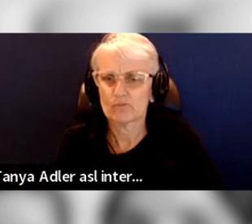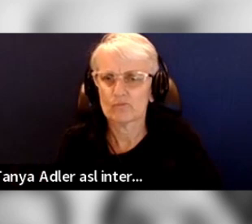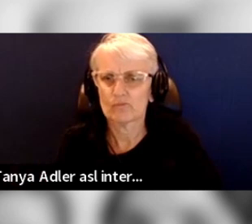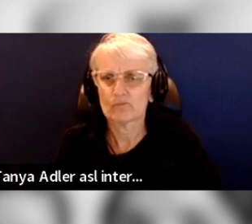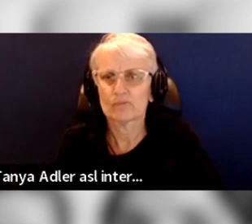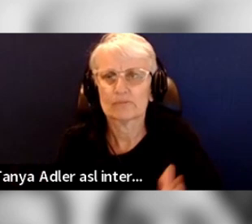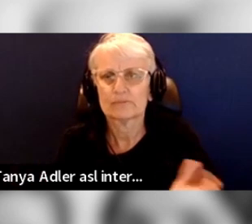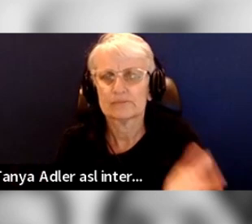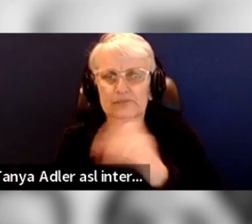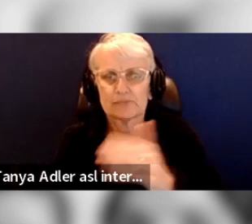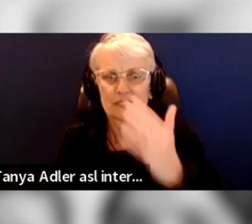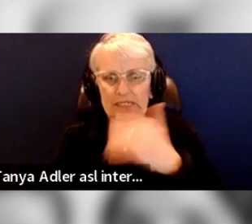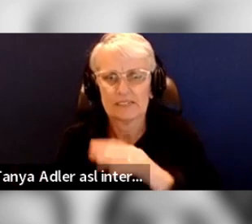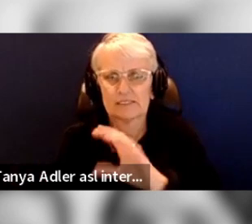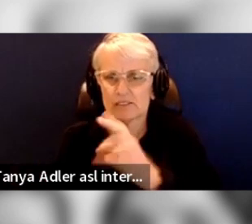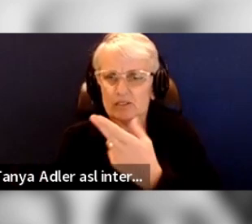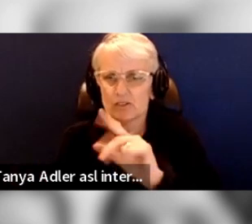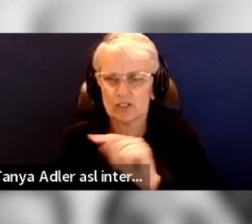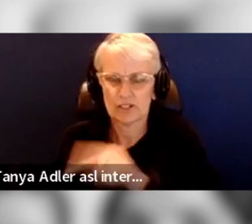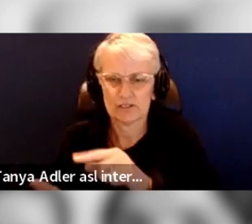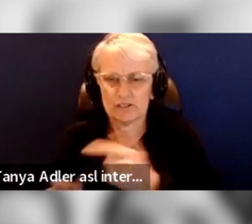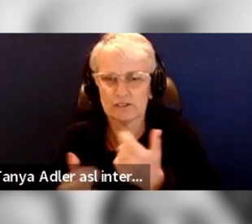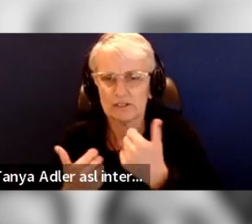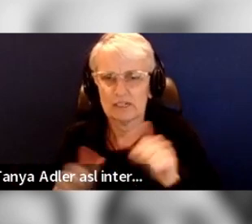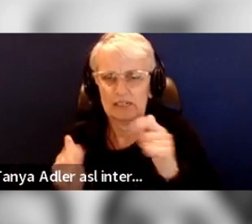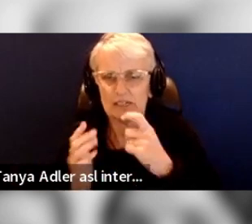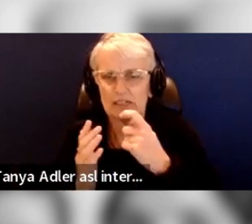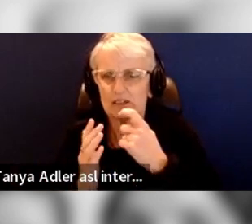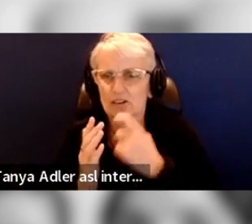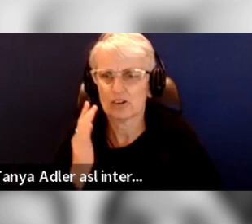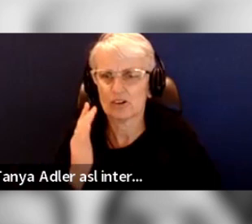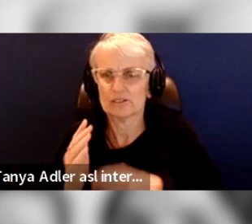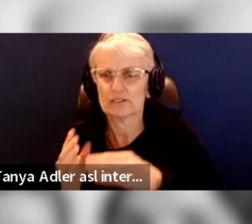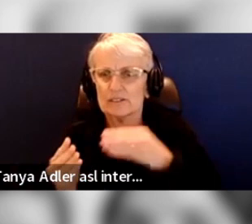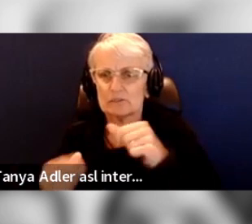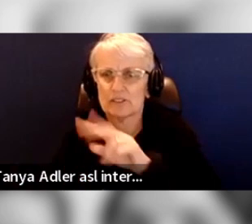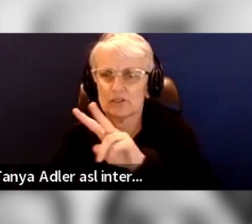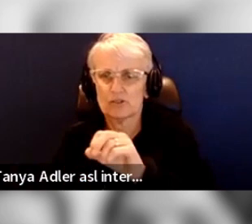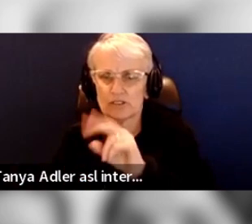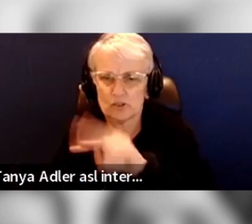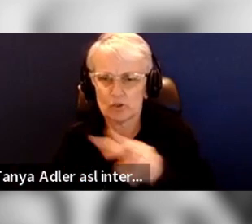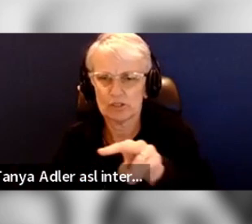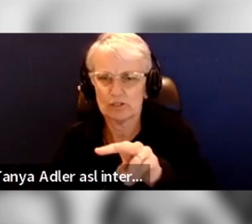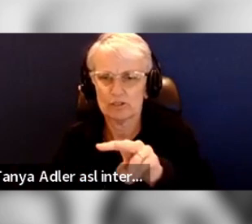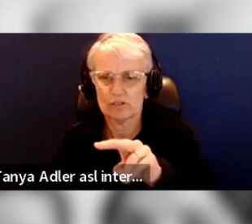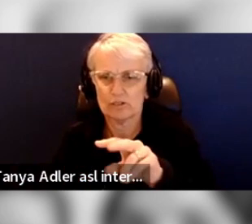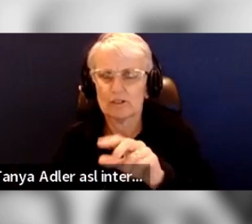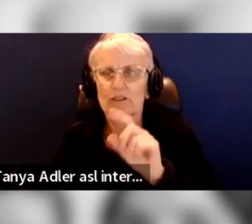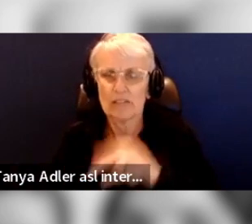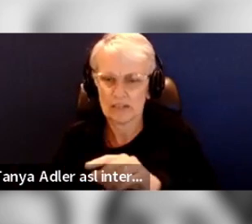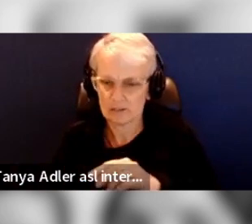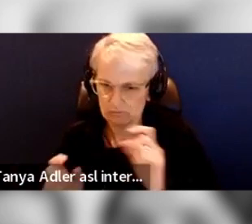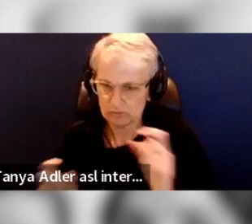Next question here in the chat. Would any costs spent in 2022 contribute towards the client matching